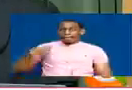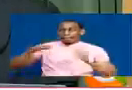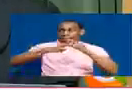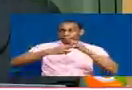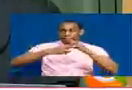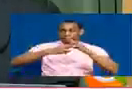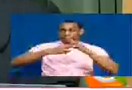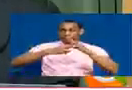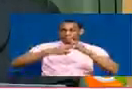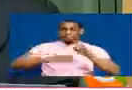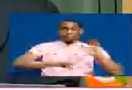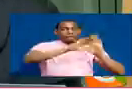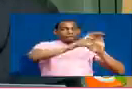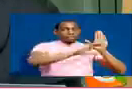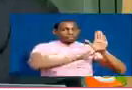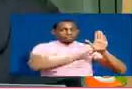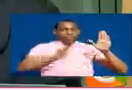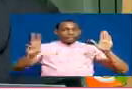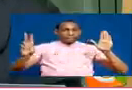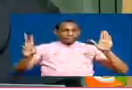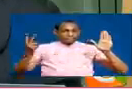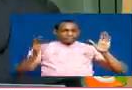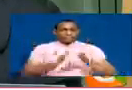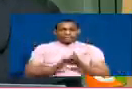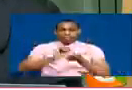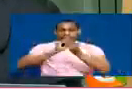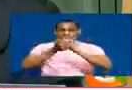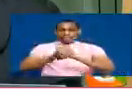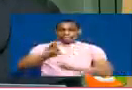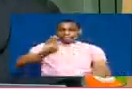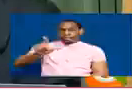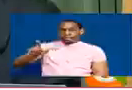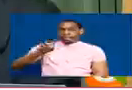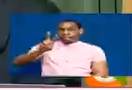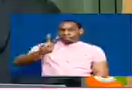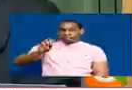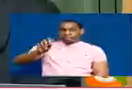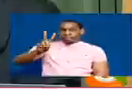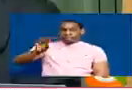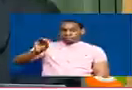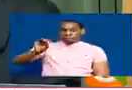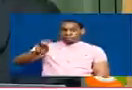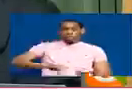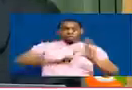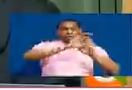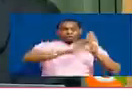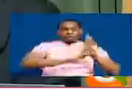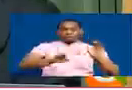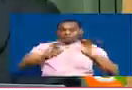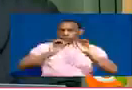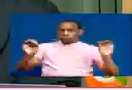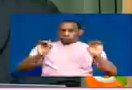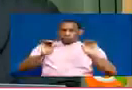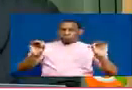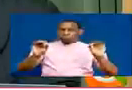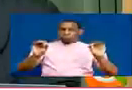7. The Constitution of Kenya Amendment Bill 2020 is unconstitutional and